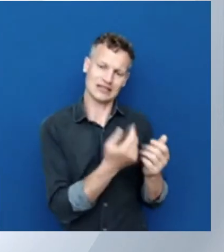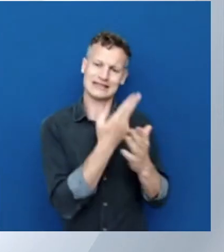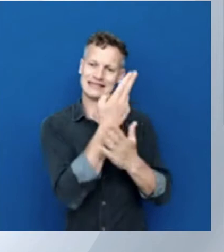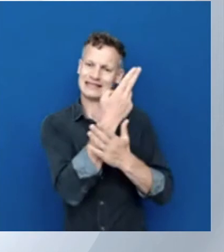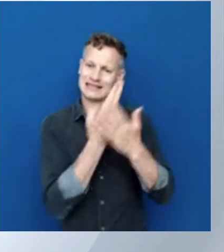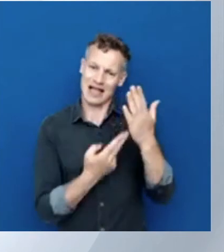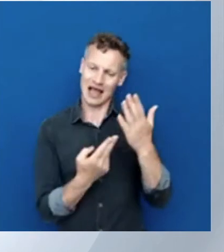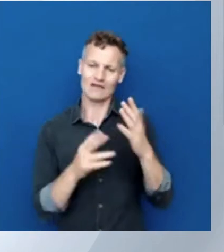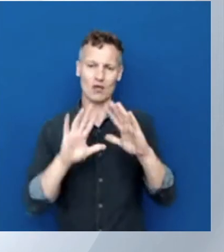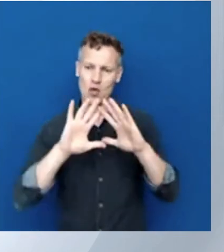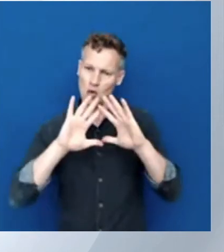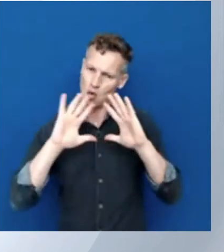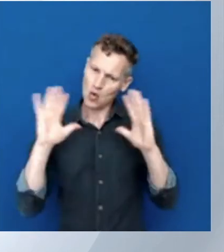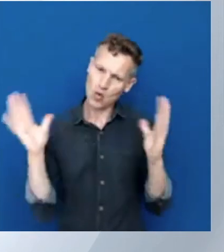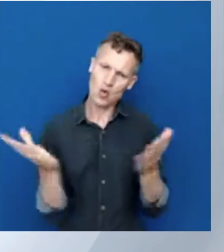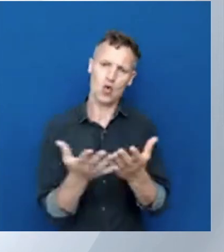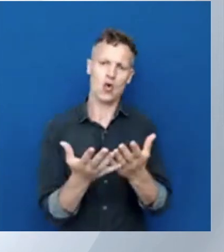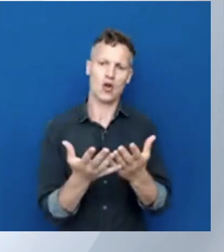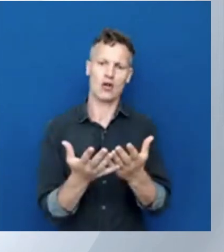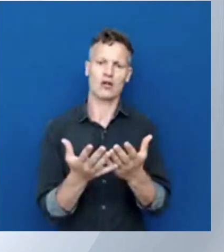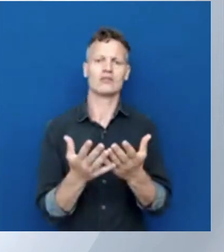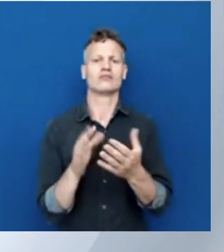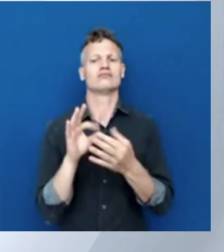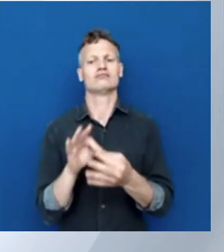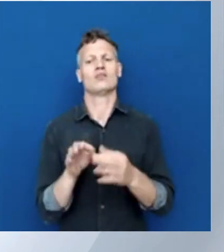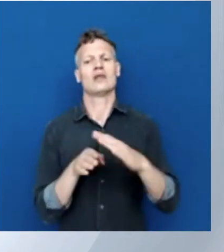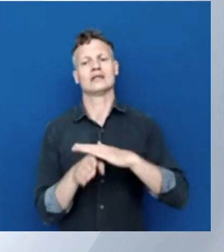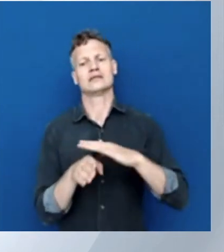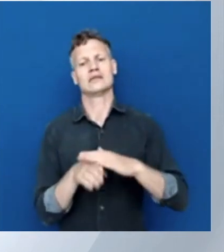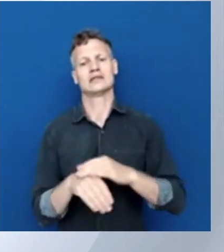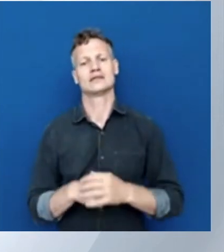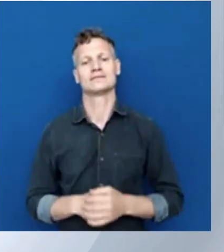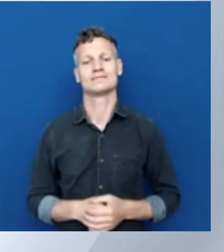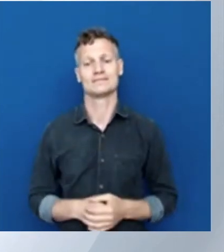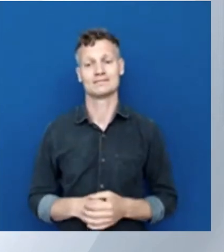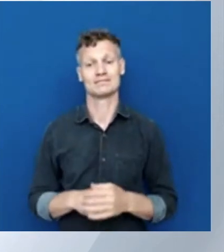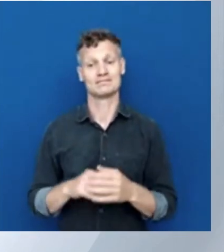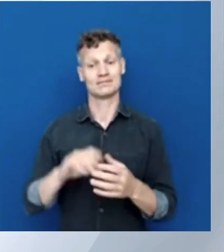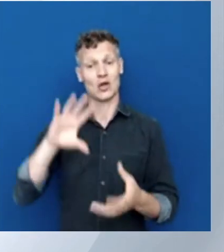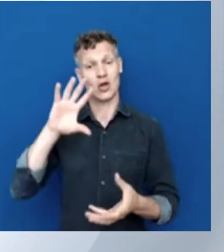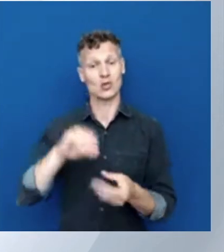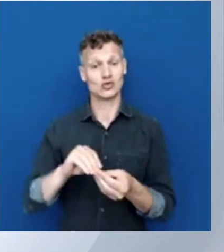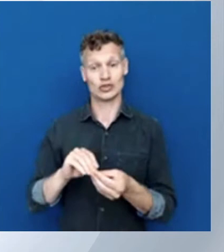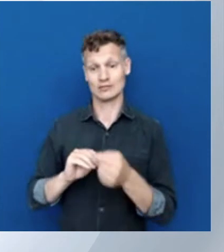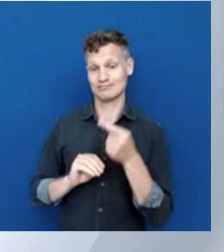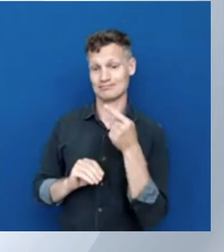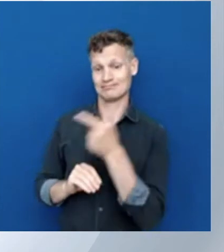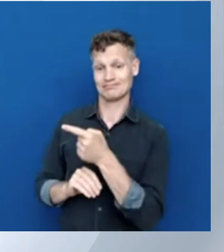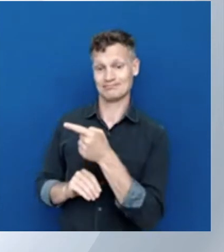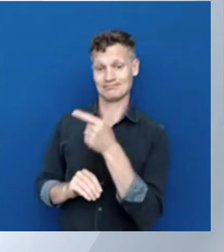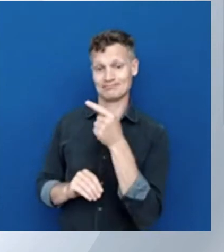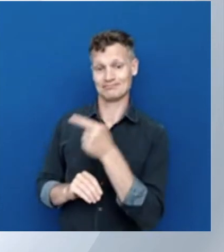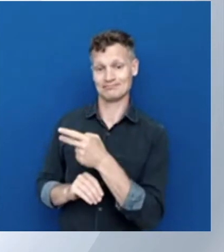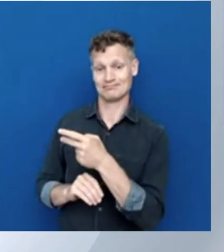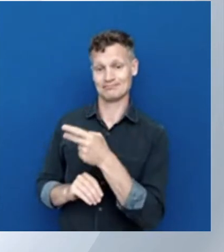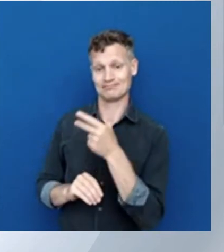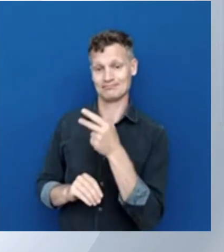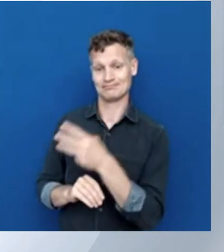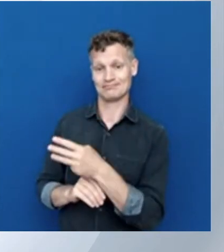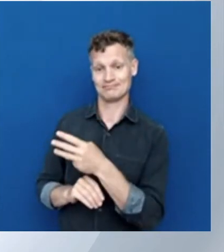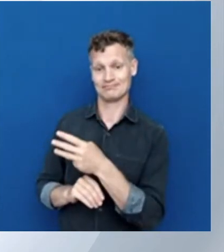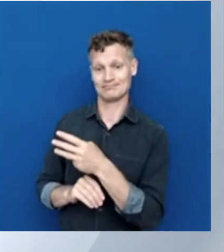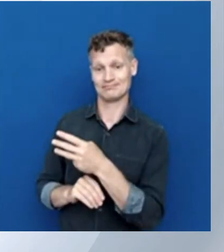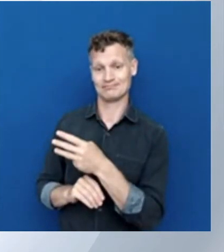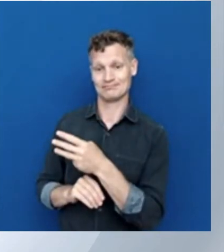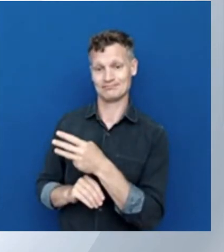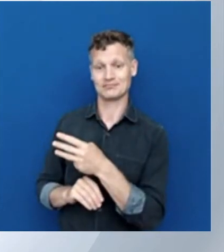accessibility. In conclusion, empathy, shift left, and automate. You can access all of the